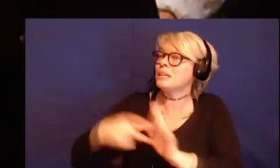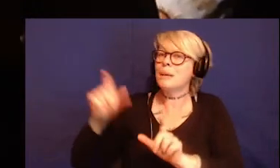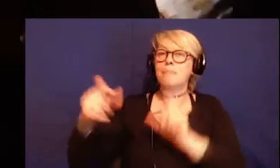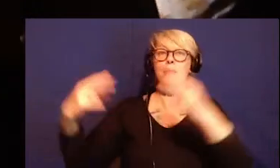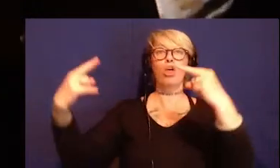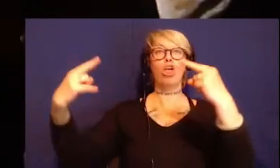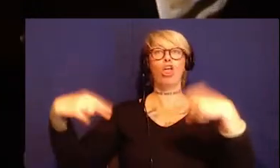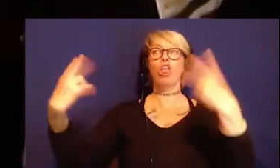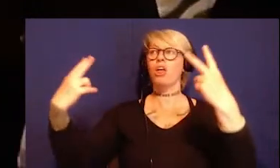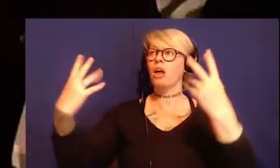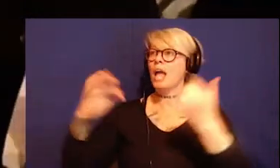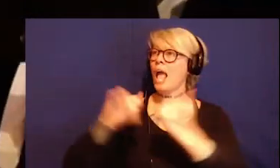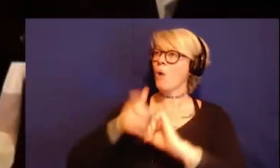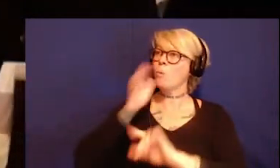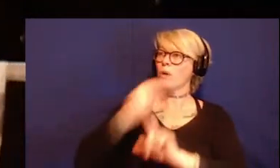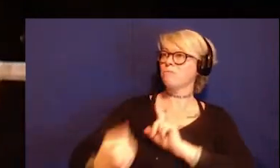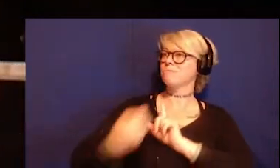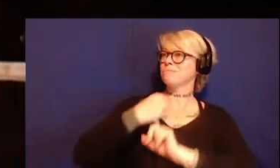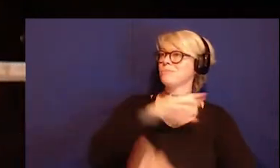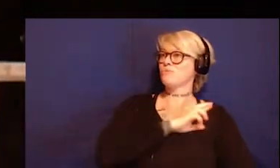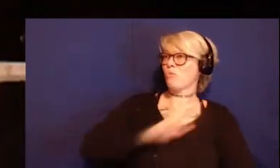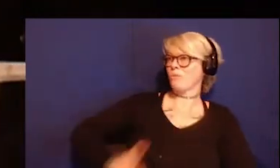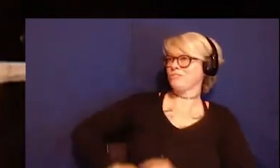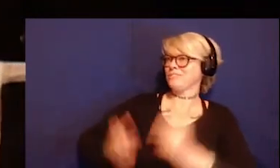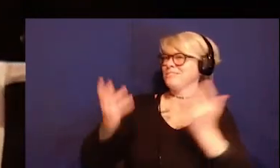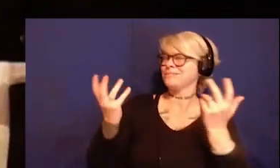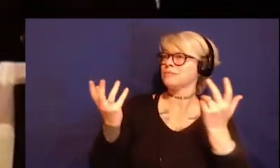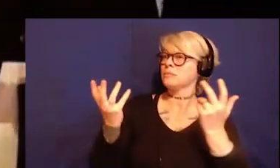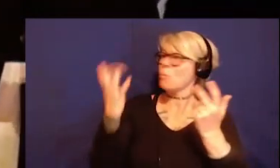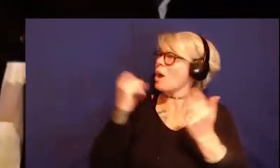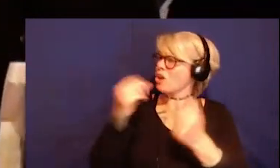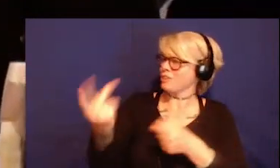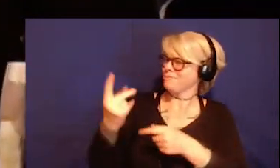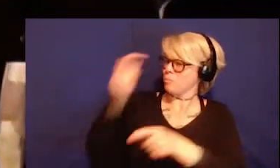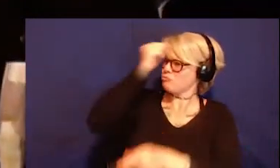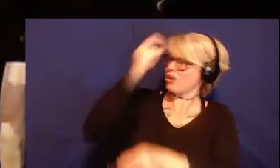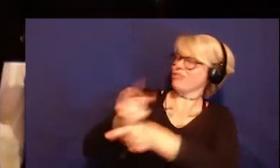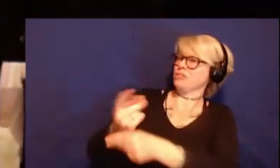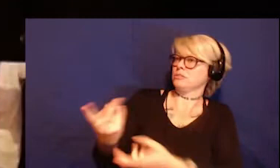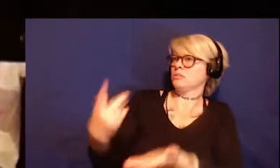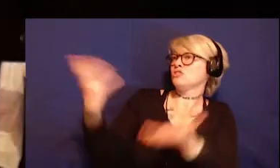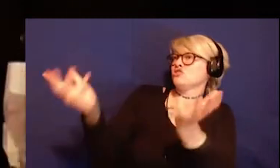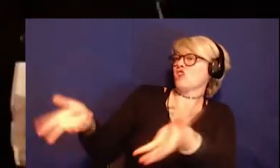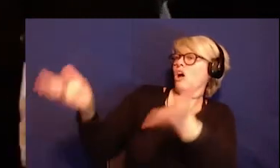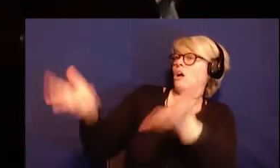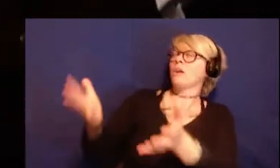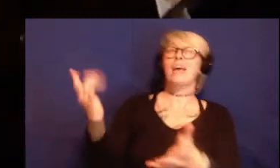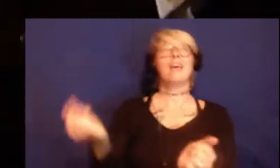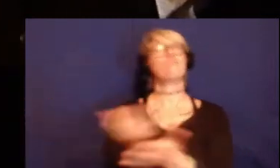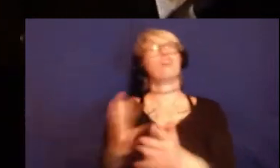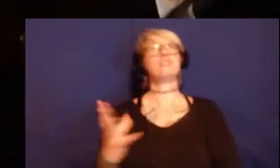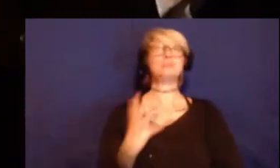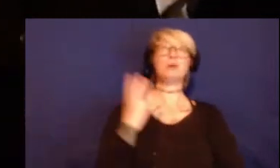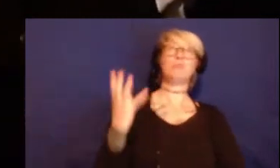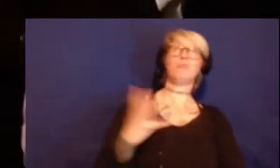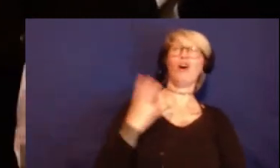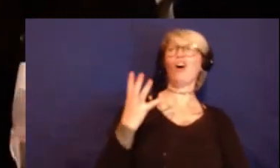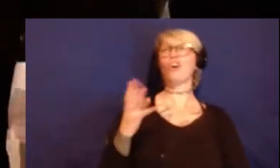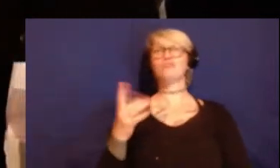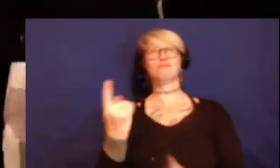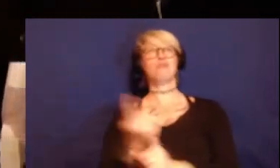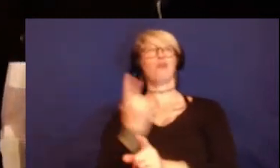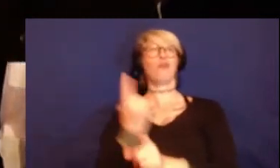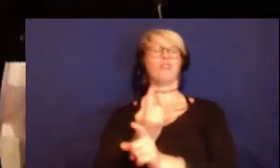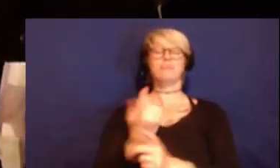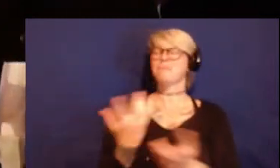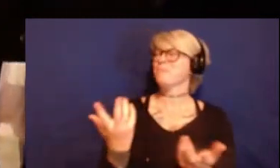it affects the monarchy. We can never just be brothers. We can never just be talking. Everything has to be proper. Everything has to be right. Well,